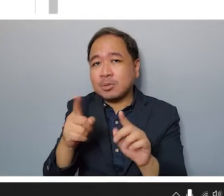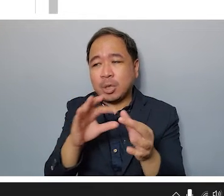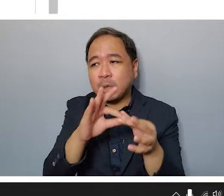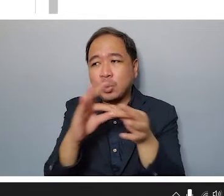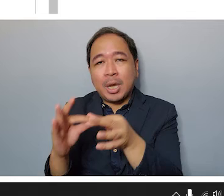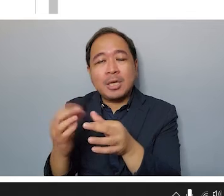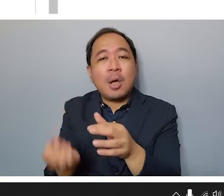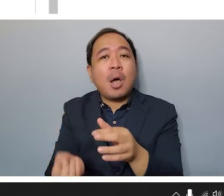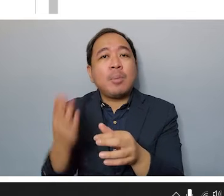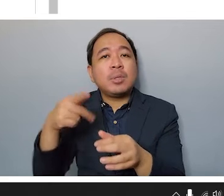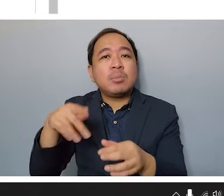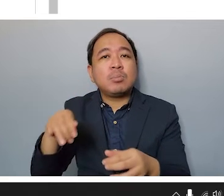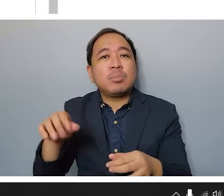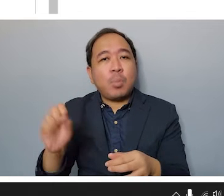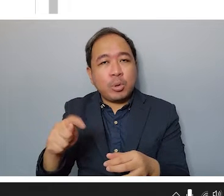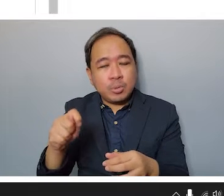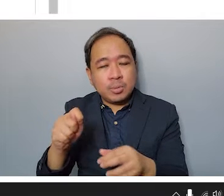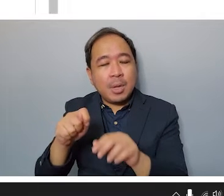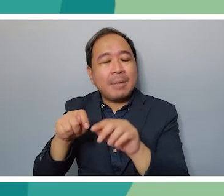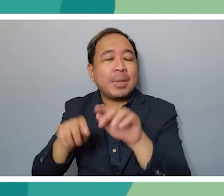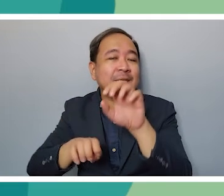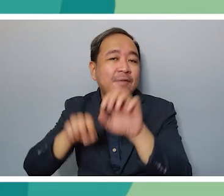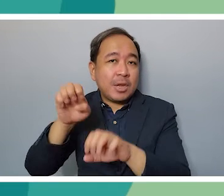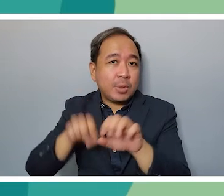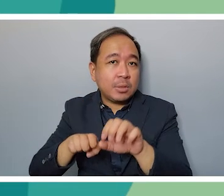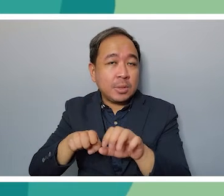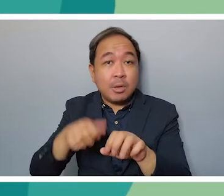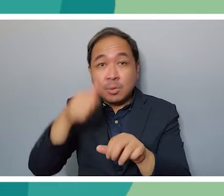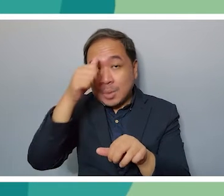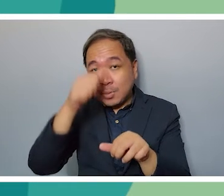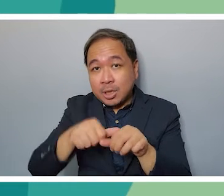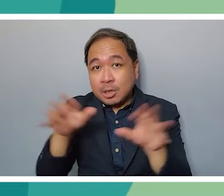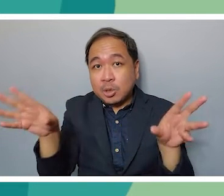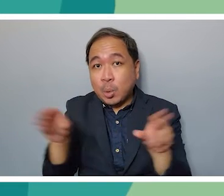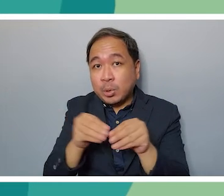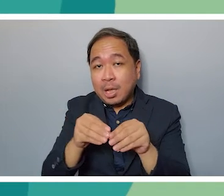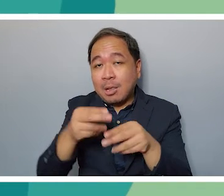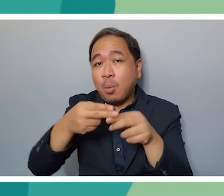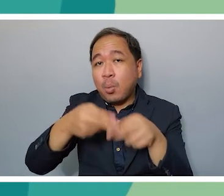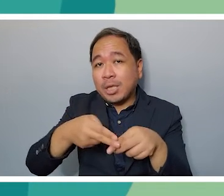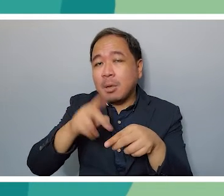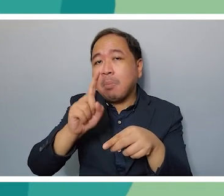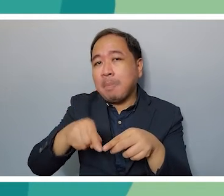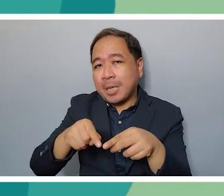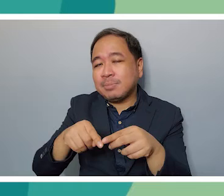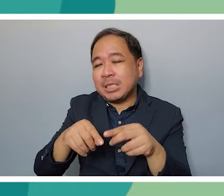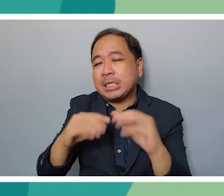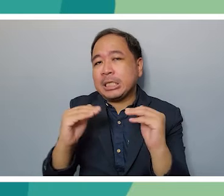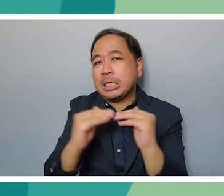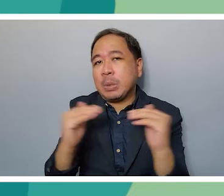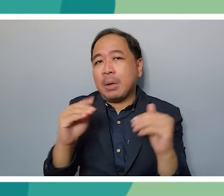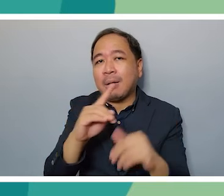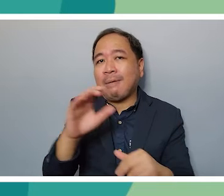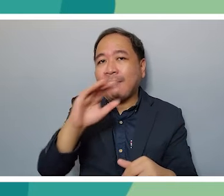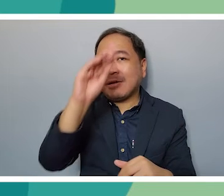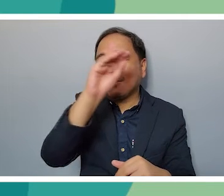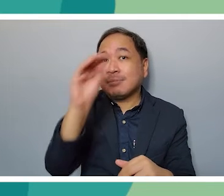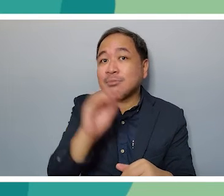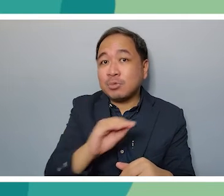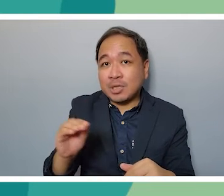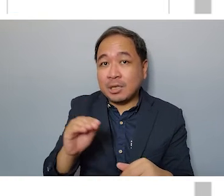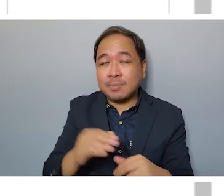their corresponding weight and evaluation. Remember that the total weight of all answers should be equal to